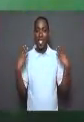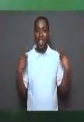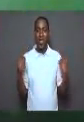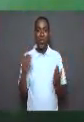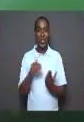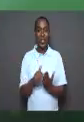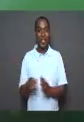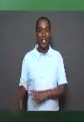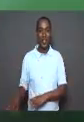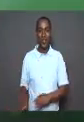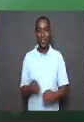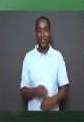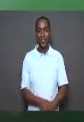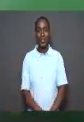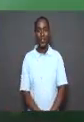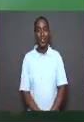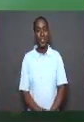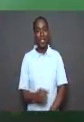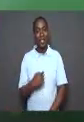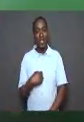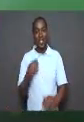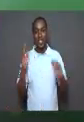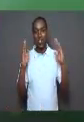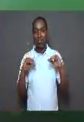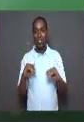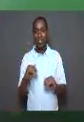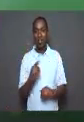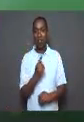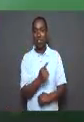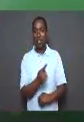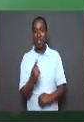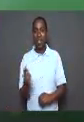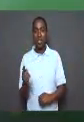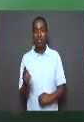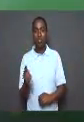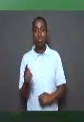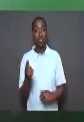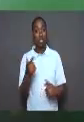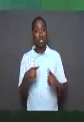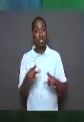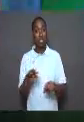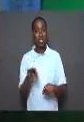Hello again, students. I hope everyone had a chance to share.